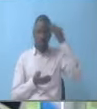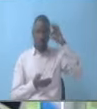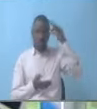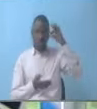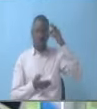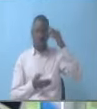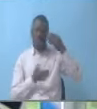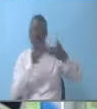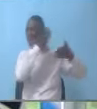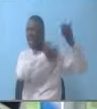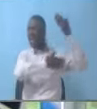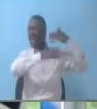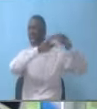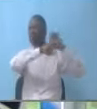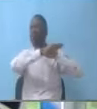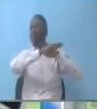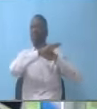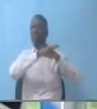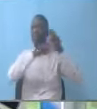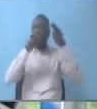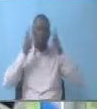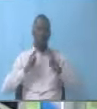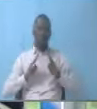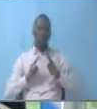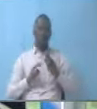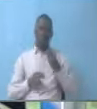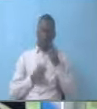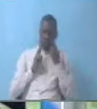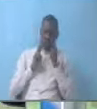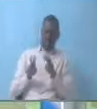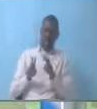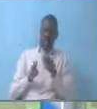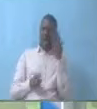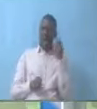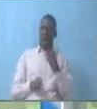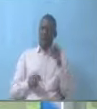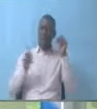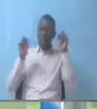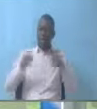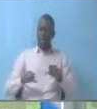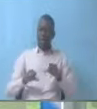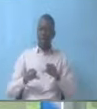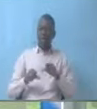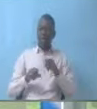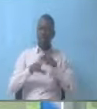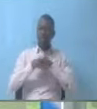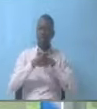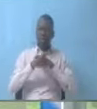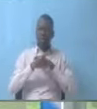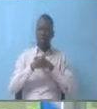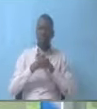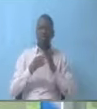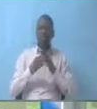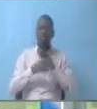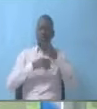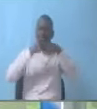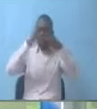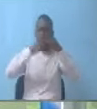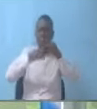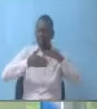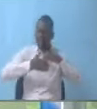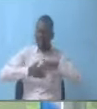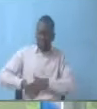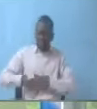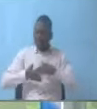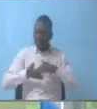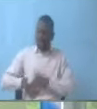bad the colonial masters used to draft these laws to continue to subjugate us. But to be quite candid,